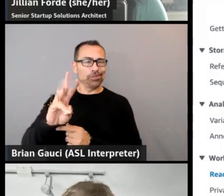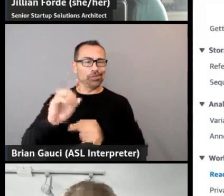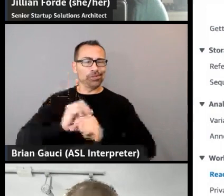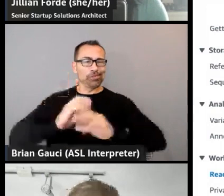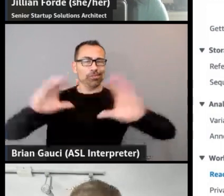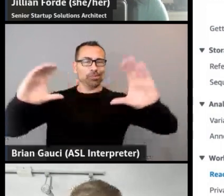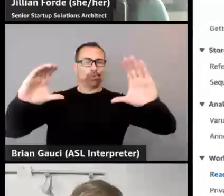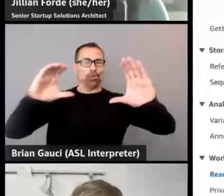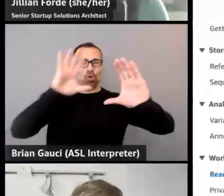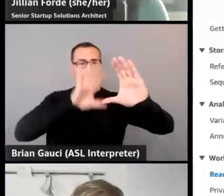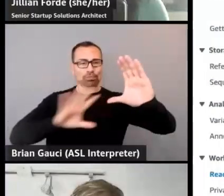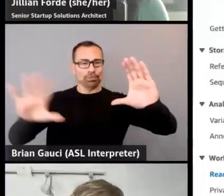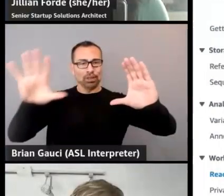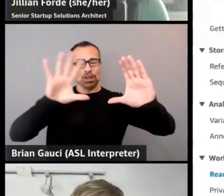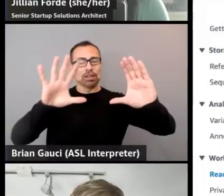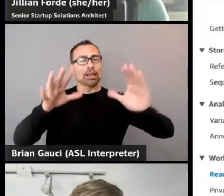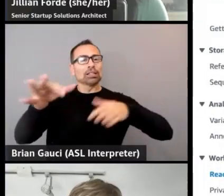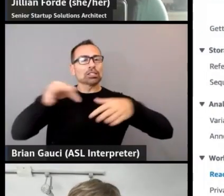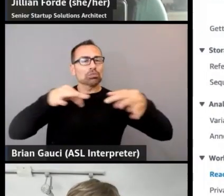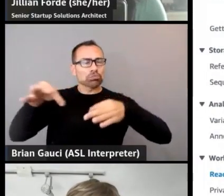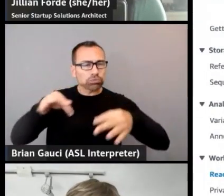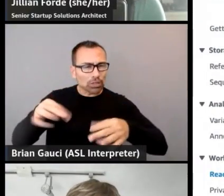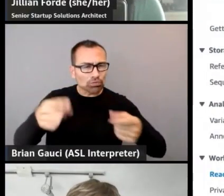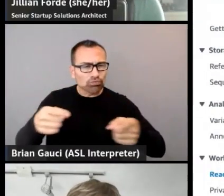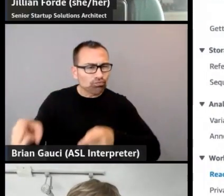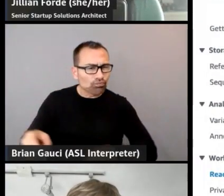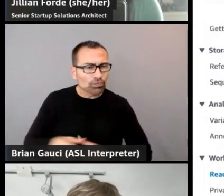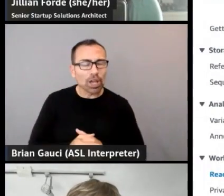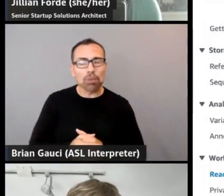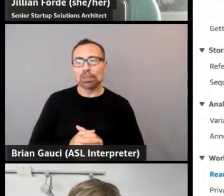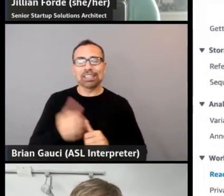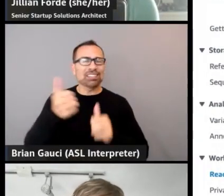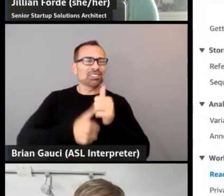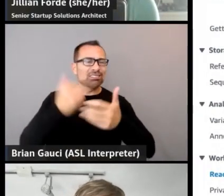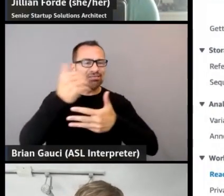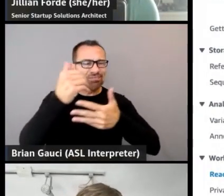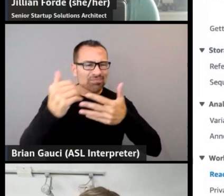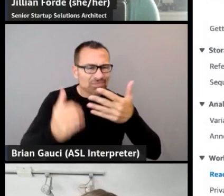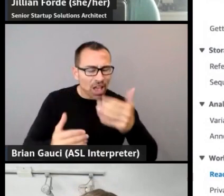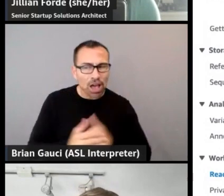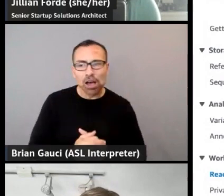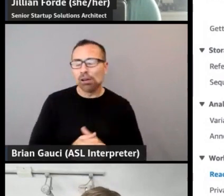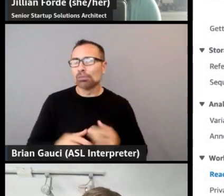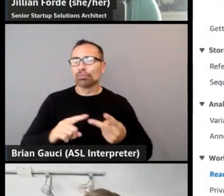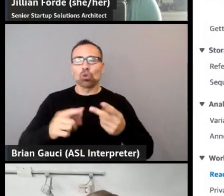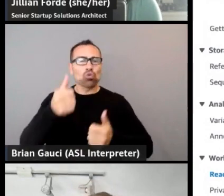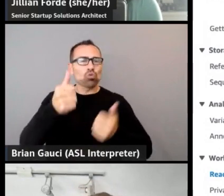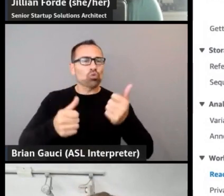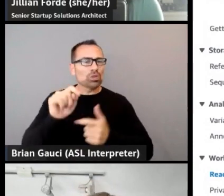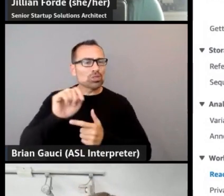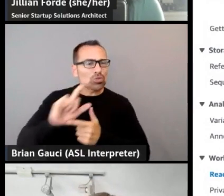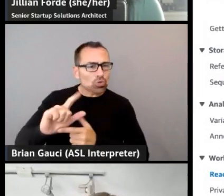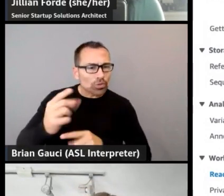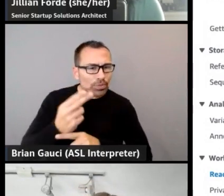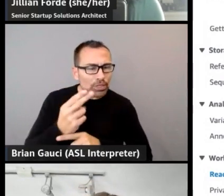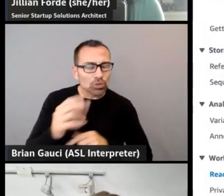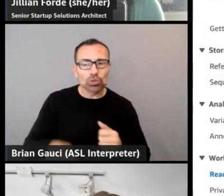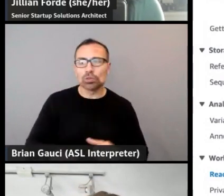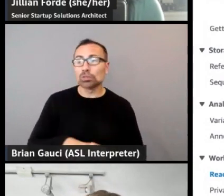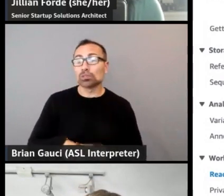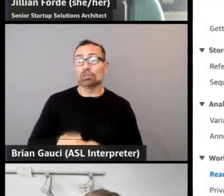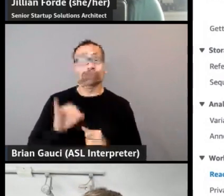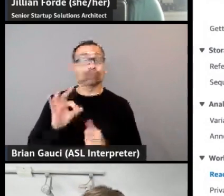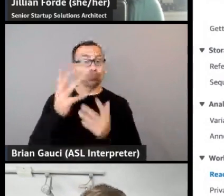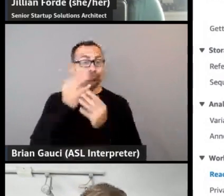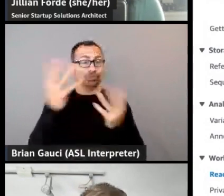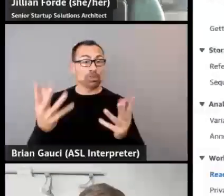of the steps, what tools are being used again. And if you want to learn more about the tools, you can click on the link and it'll take you to that page. So it's